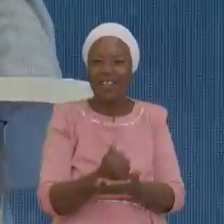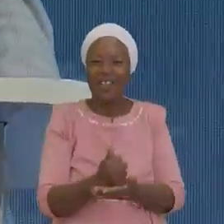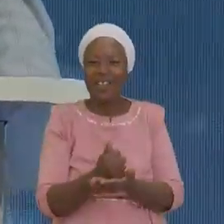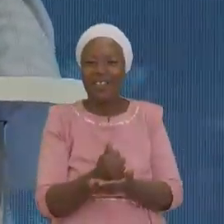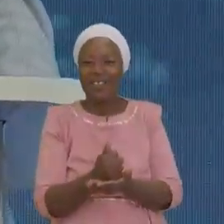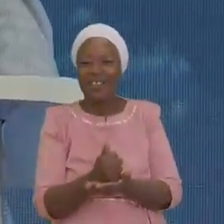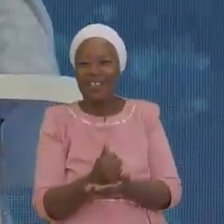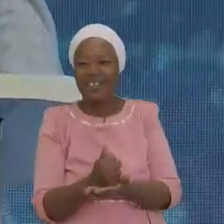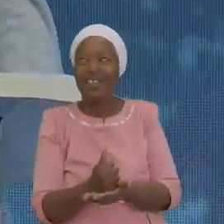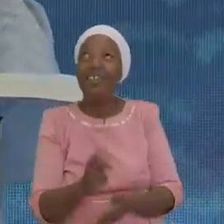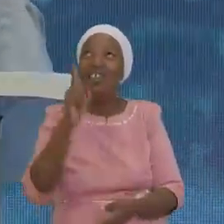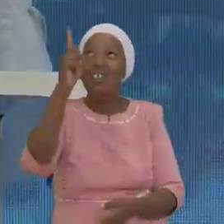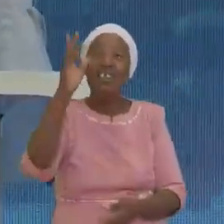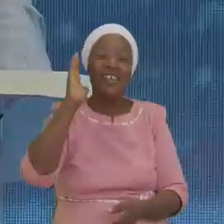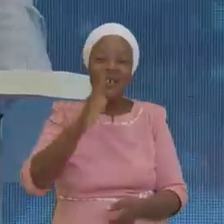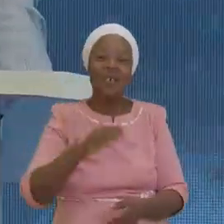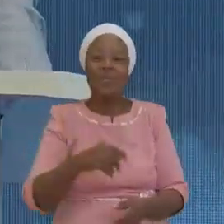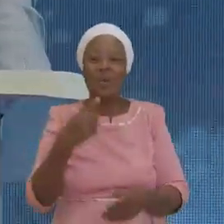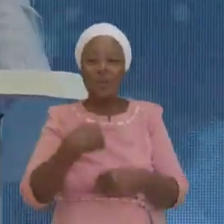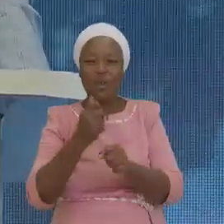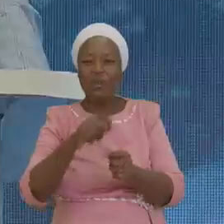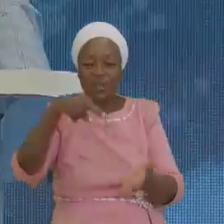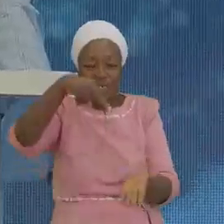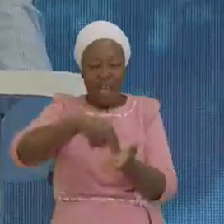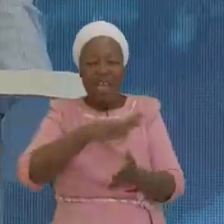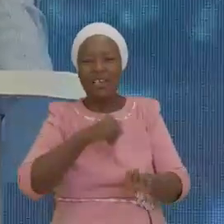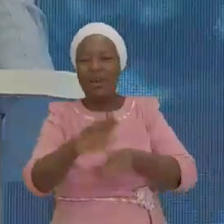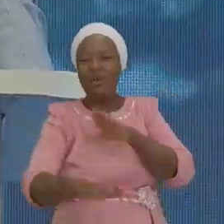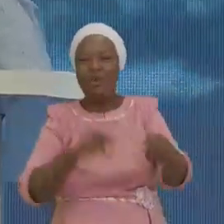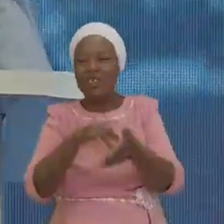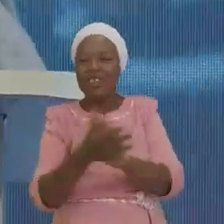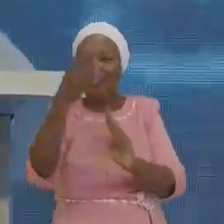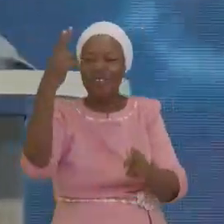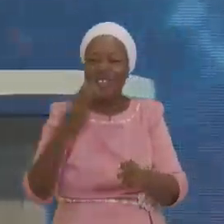He will make you rise up and walk.